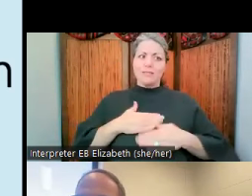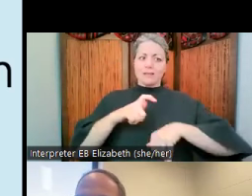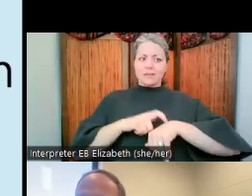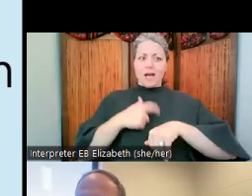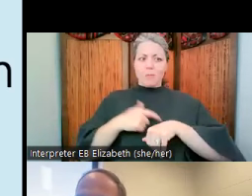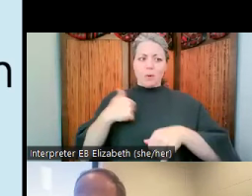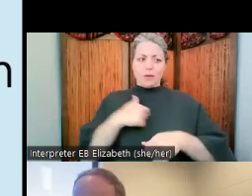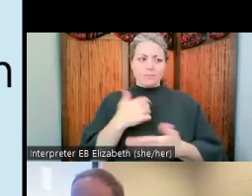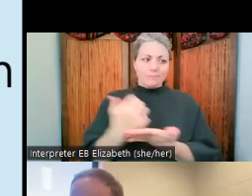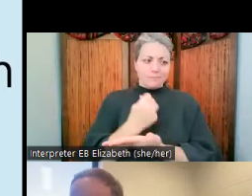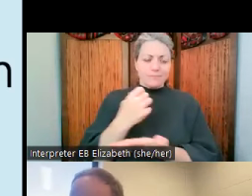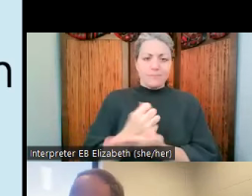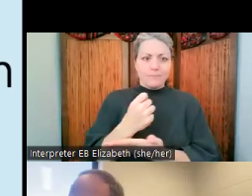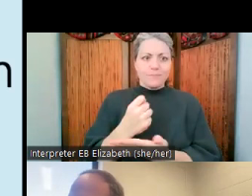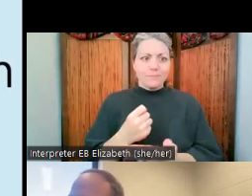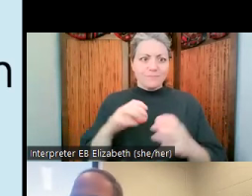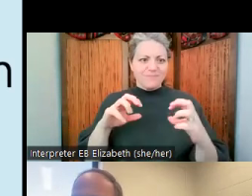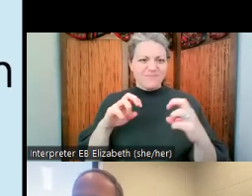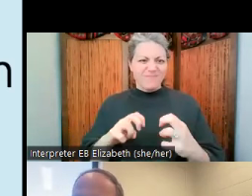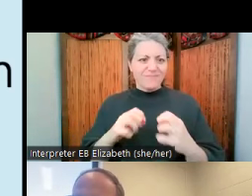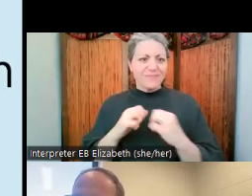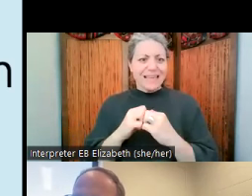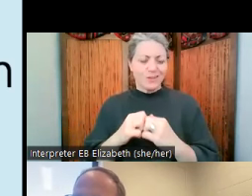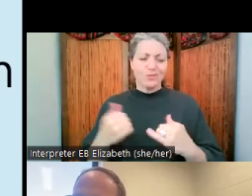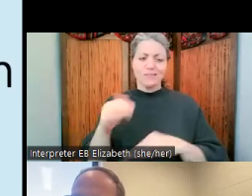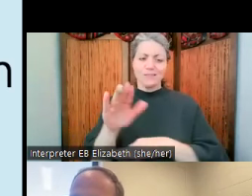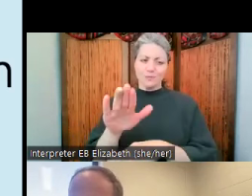this afternoon. As you just heard,